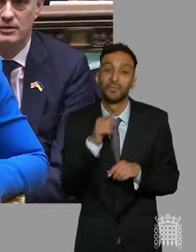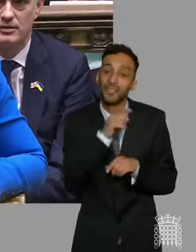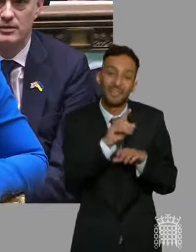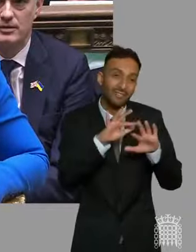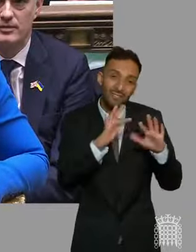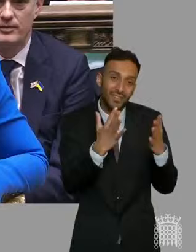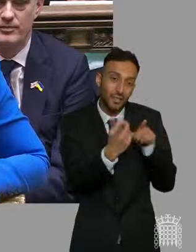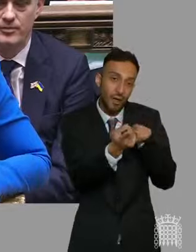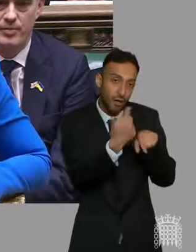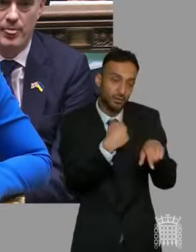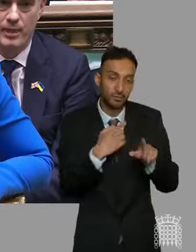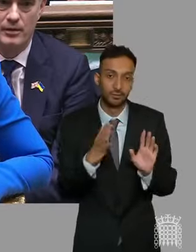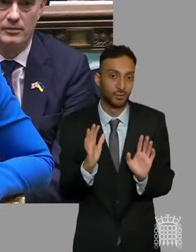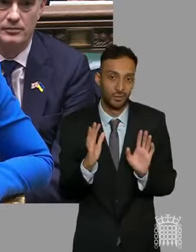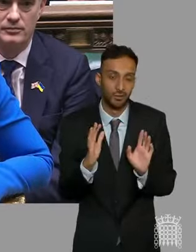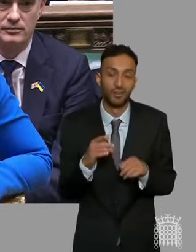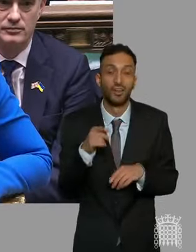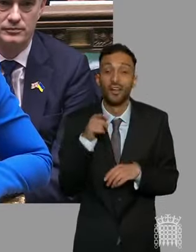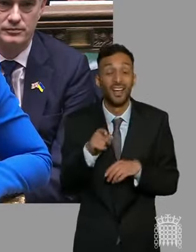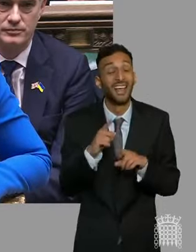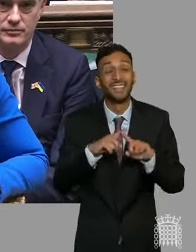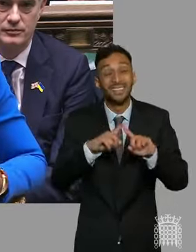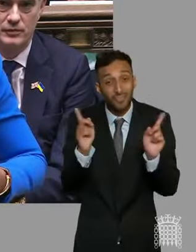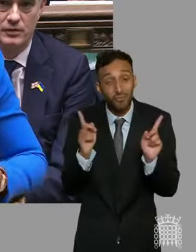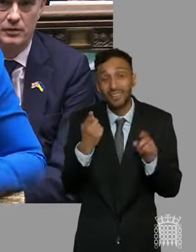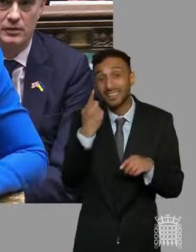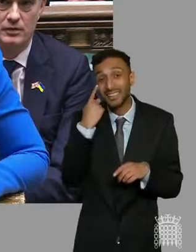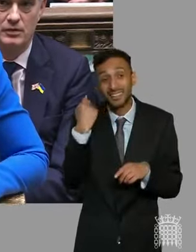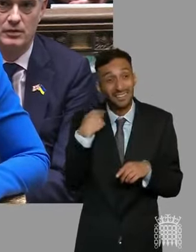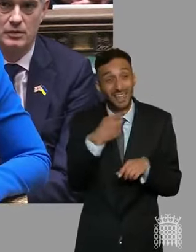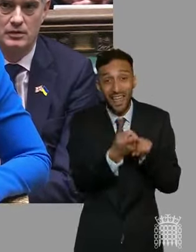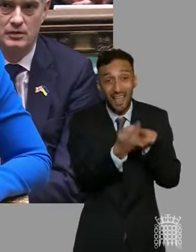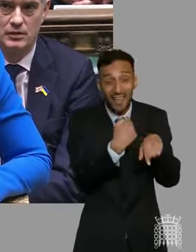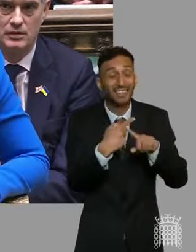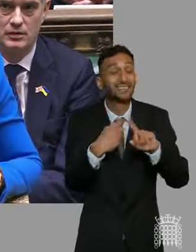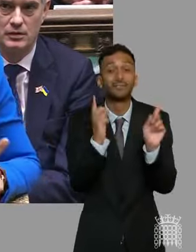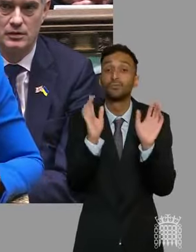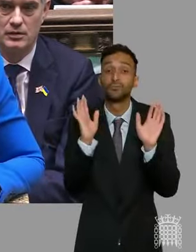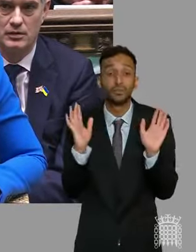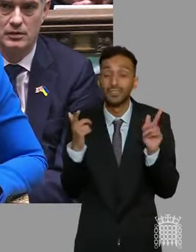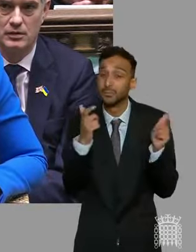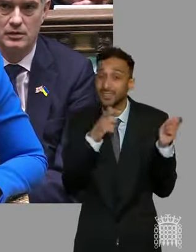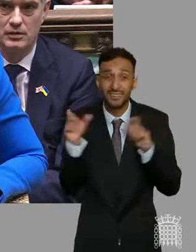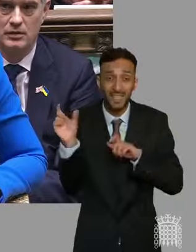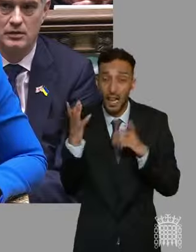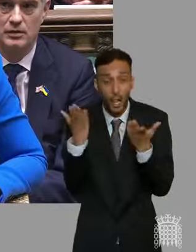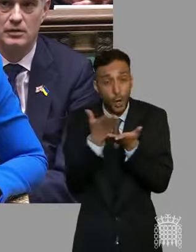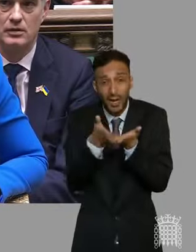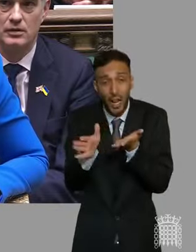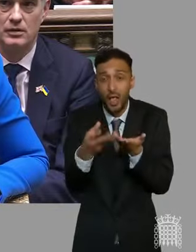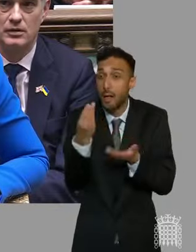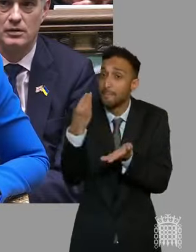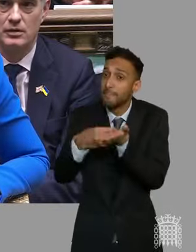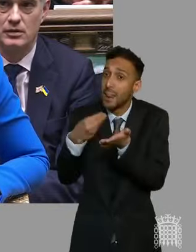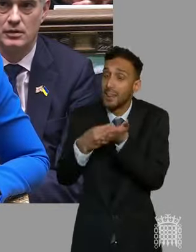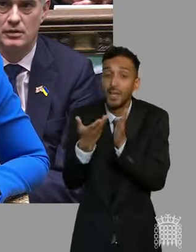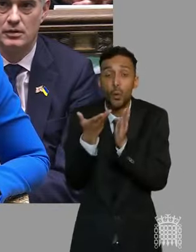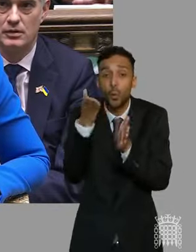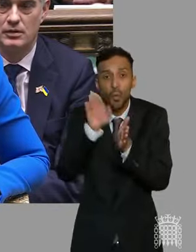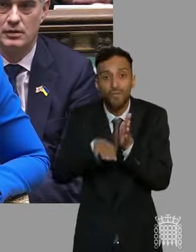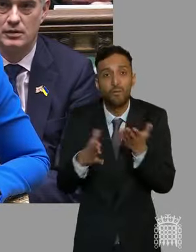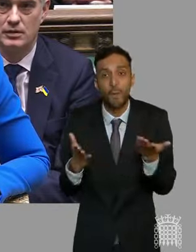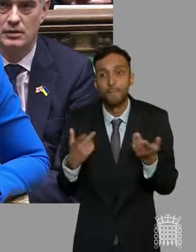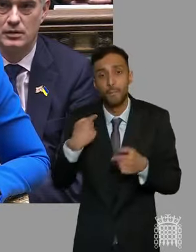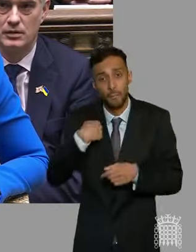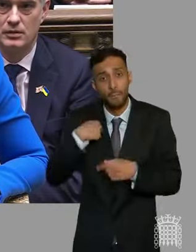We are still not clear where the money is coming from. We want to support him. He's also said that we should put British troops